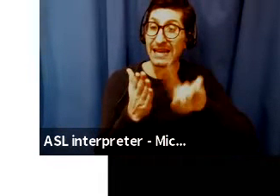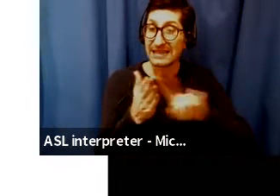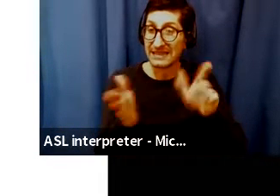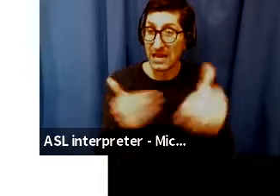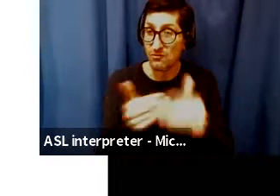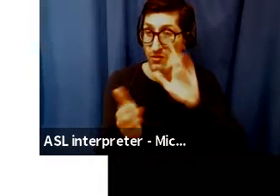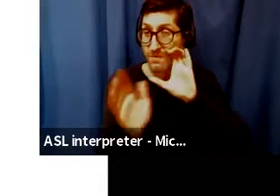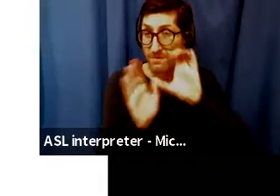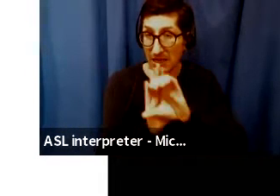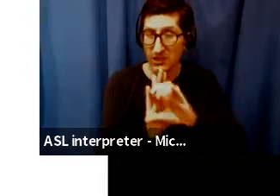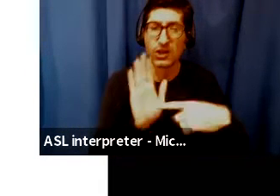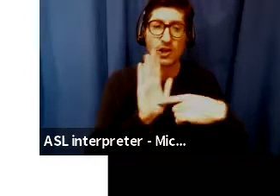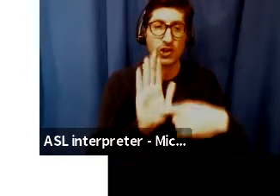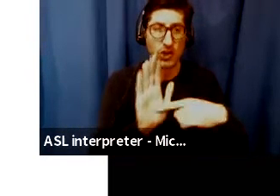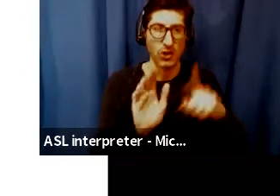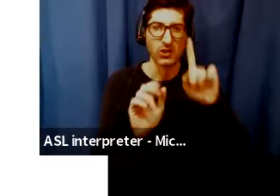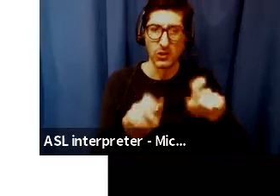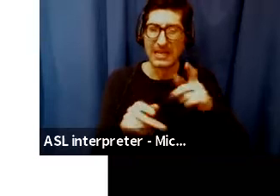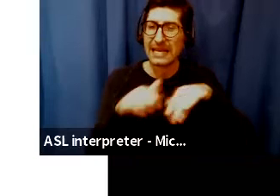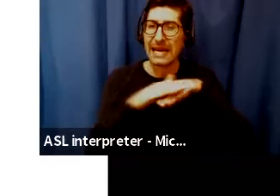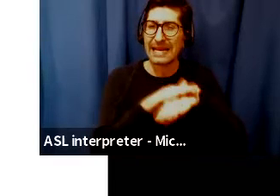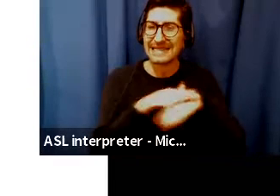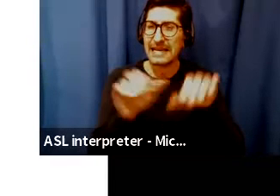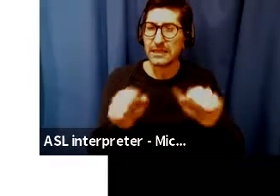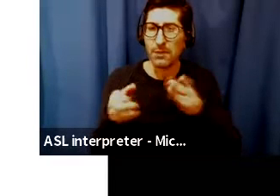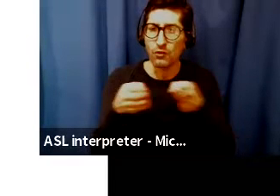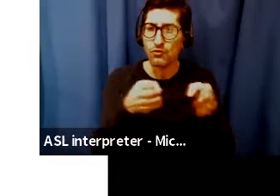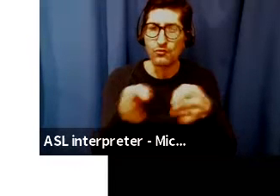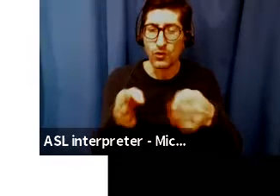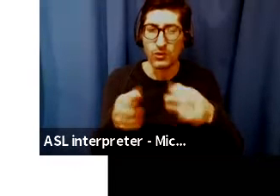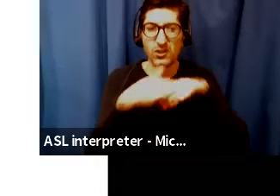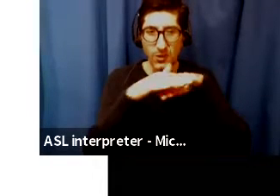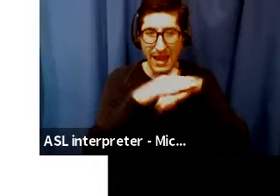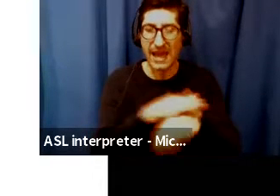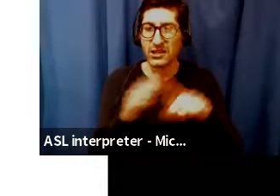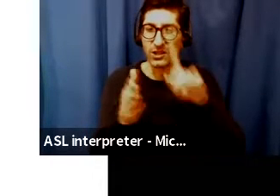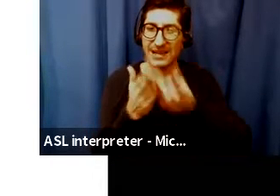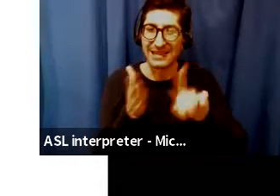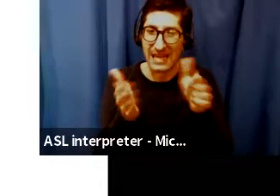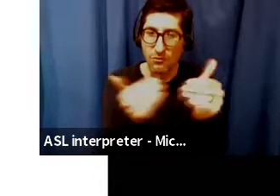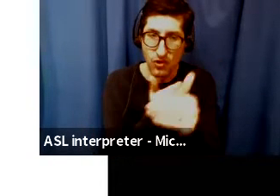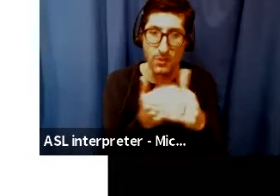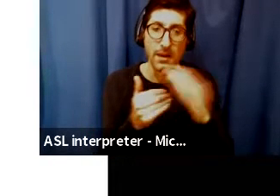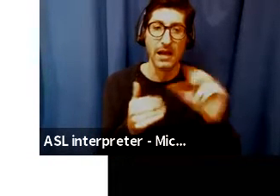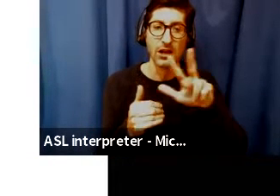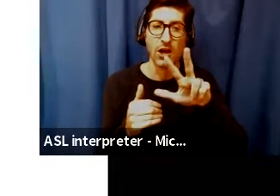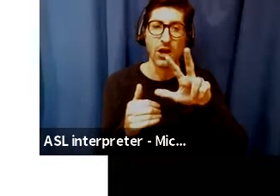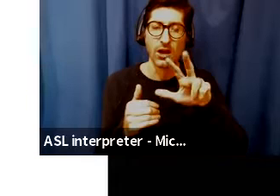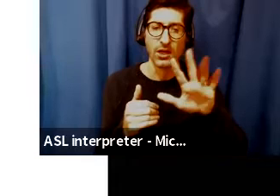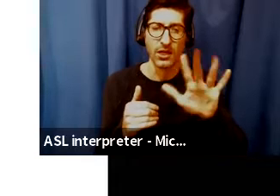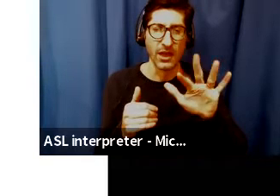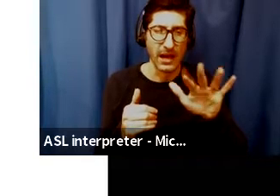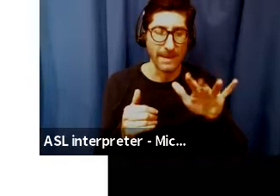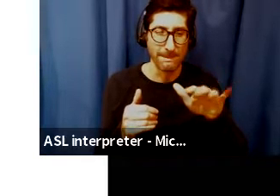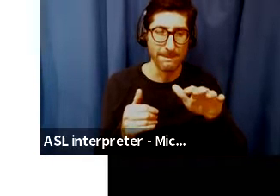the requirement to have an accessible route to the exam room, to have a 30 by 48, let me just go back, 30